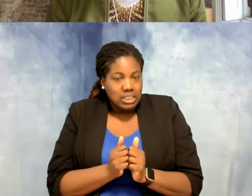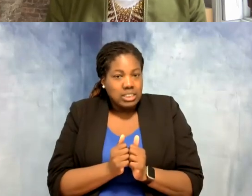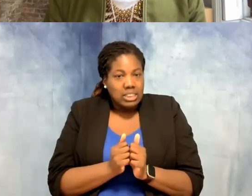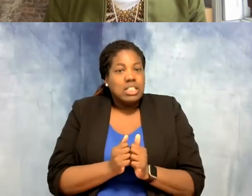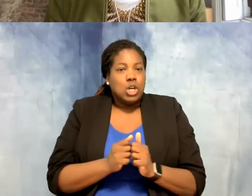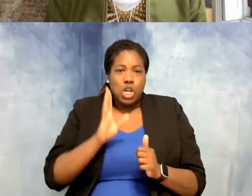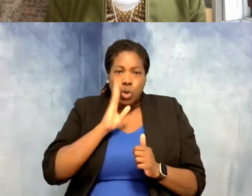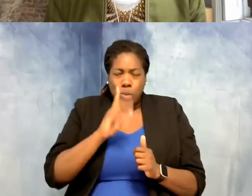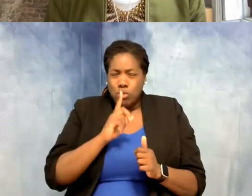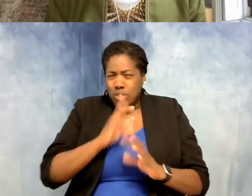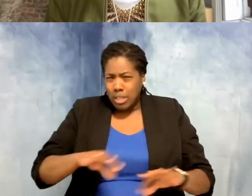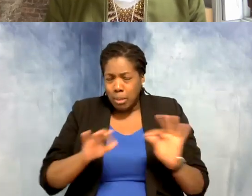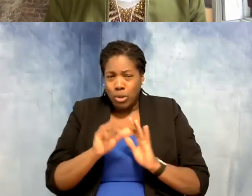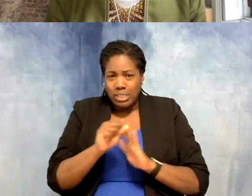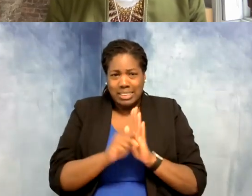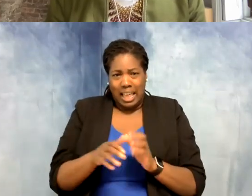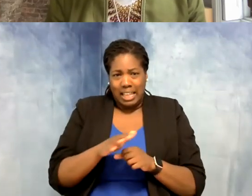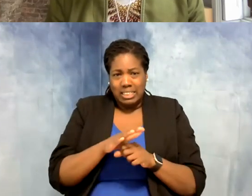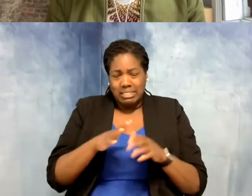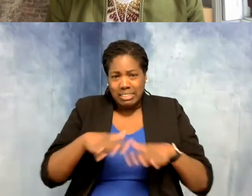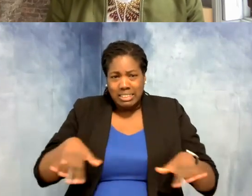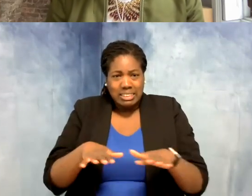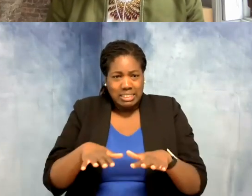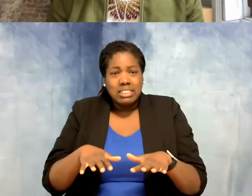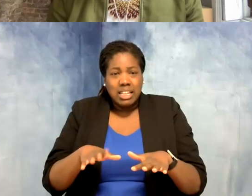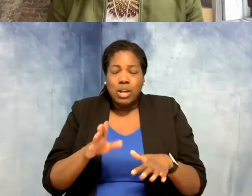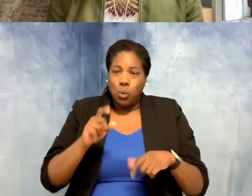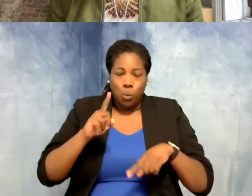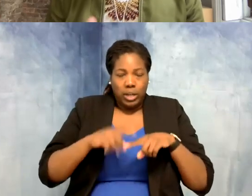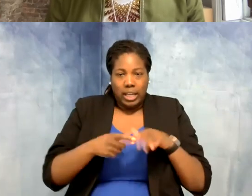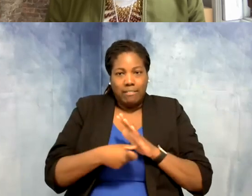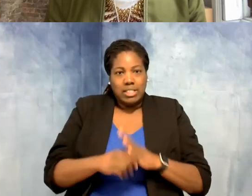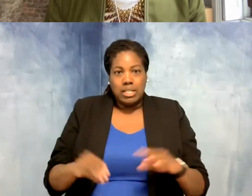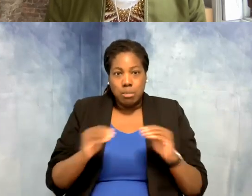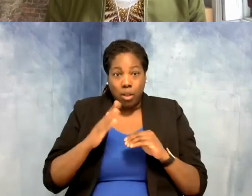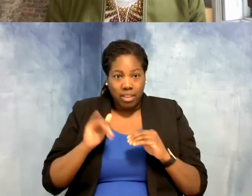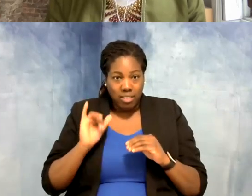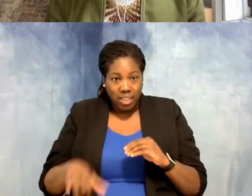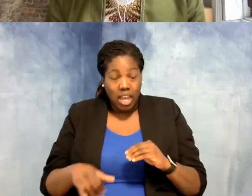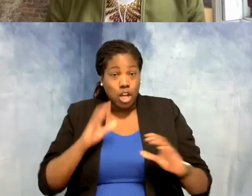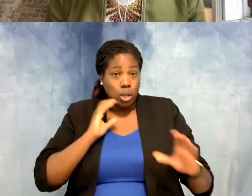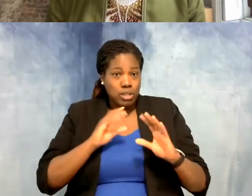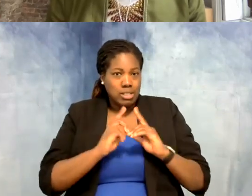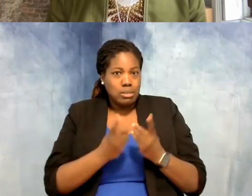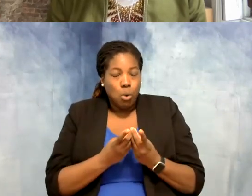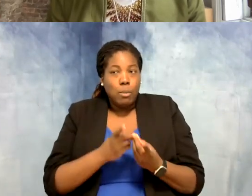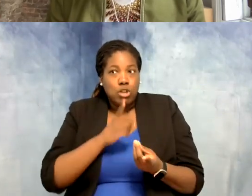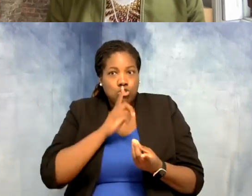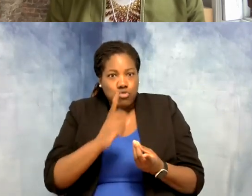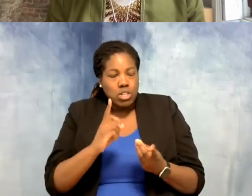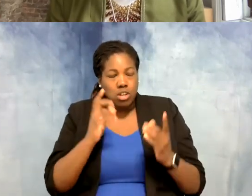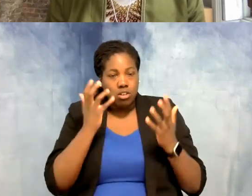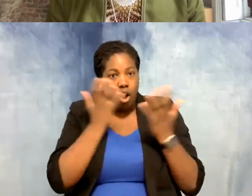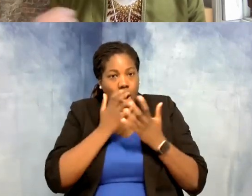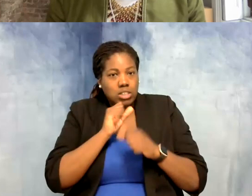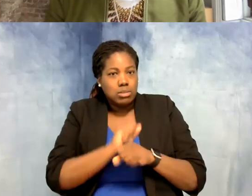going to be so important at the state level. We really can't emphasize that more either. Our communications department is doing such an amazing job